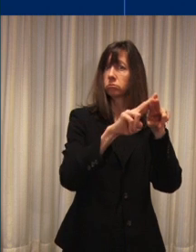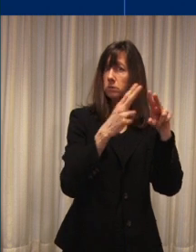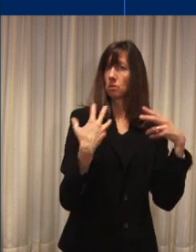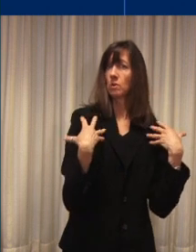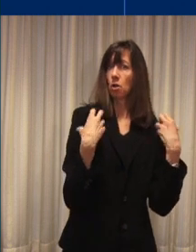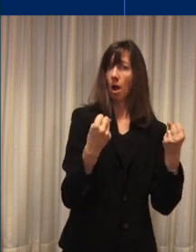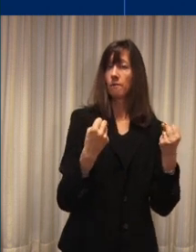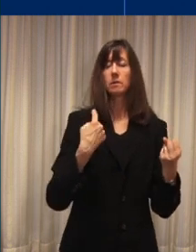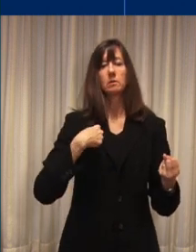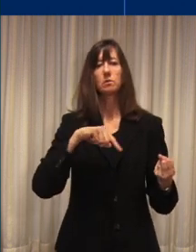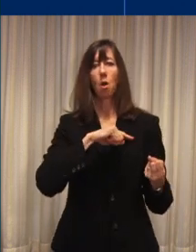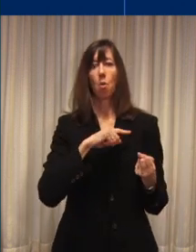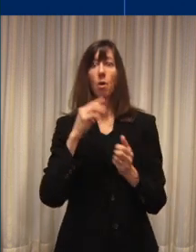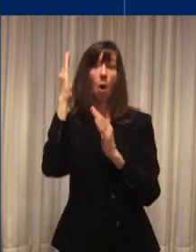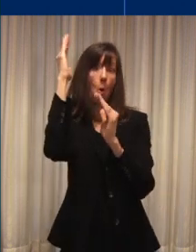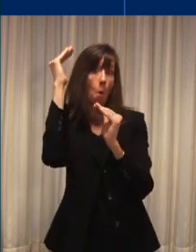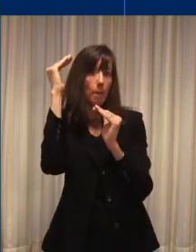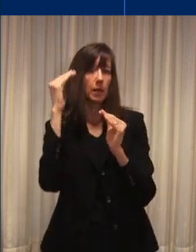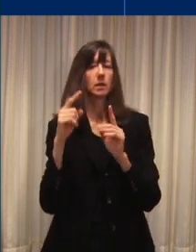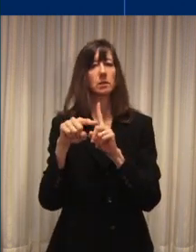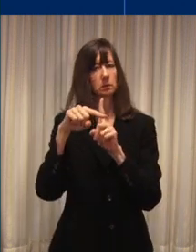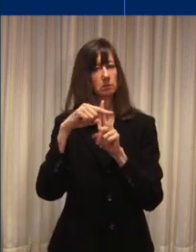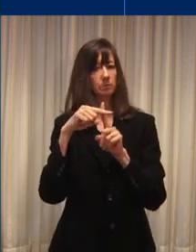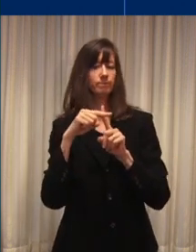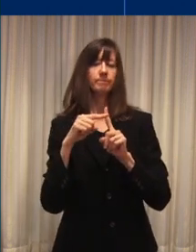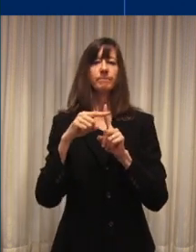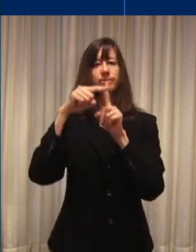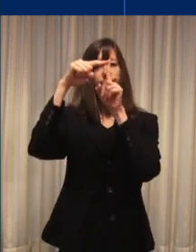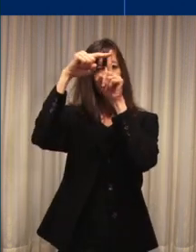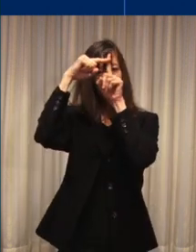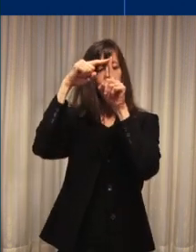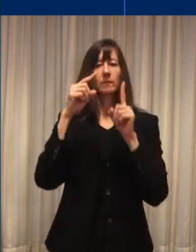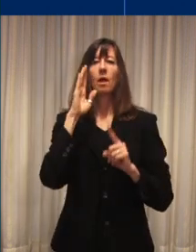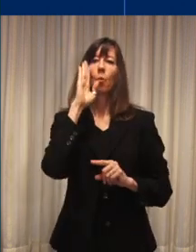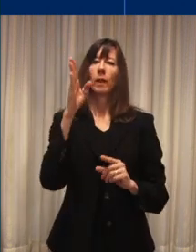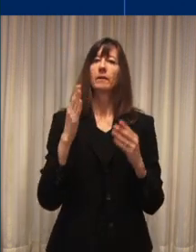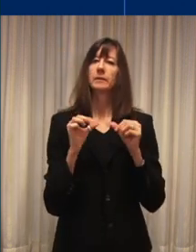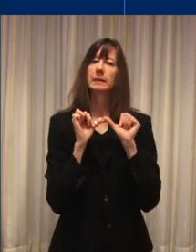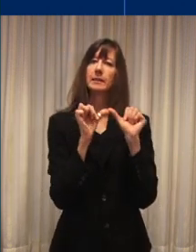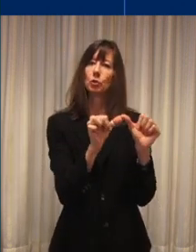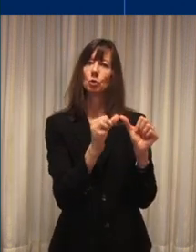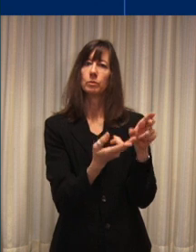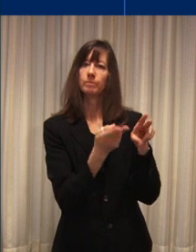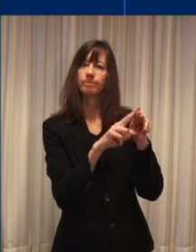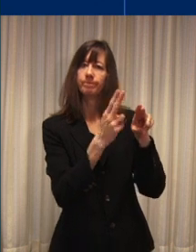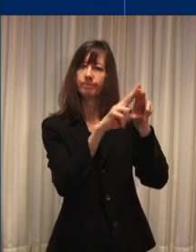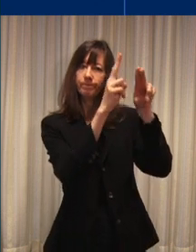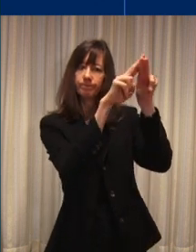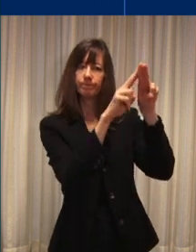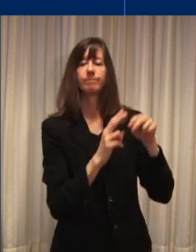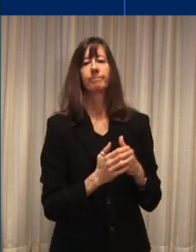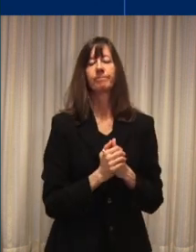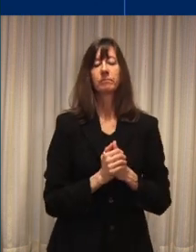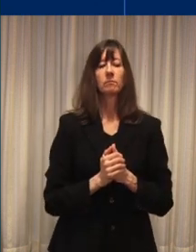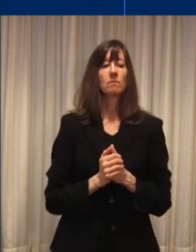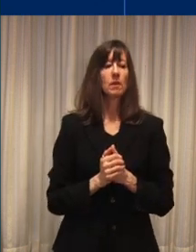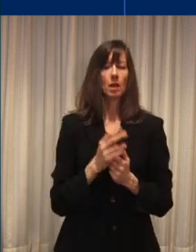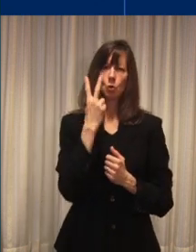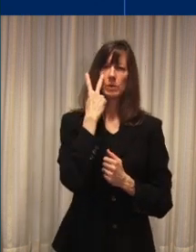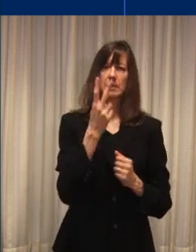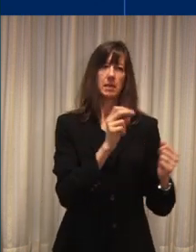we'll continue to see go up, not the other numbers. And in terms of the projections, you can see on the chart in front of